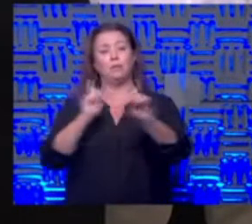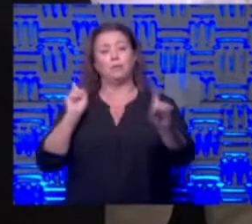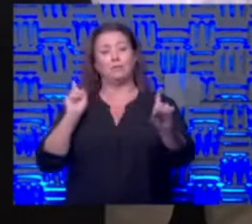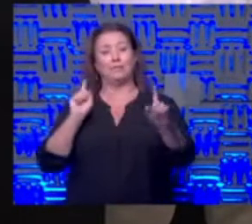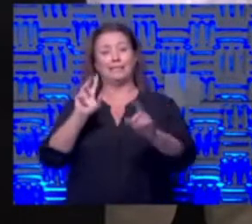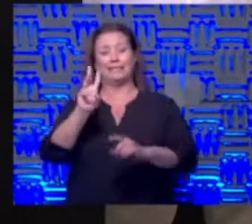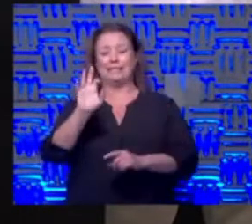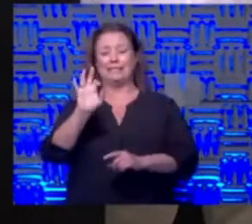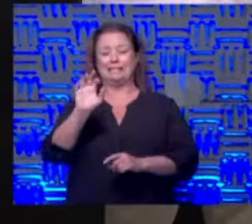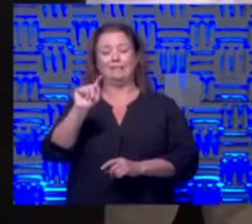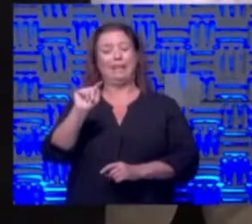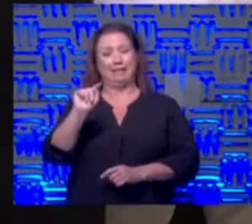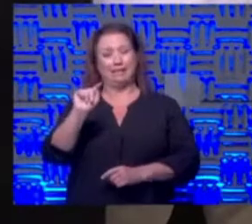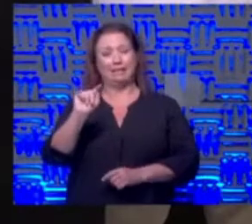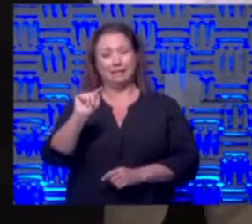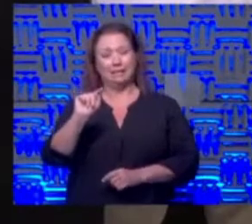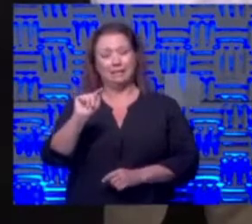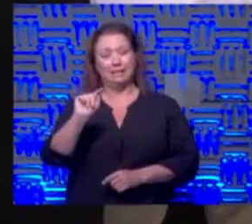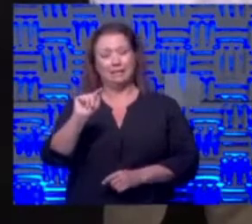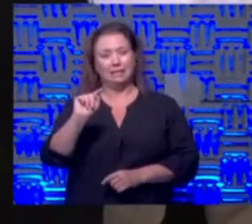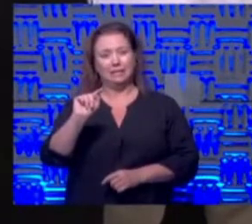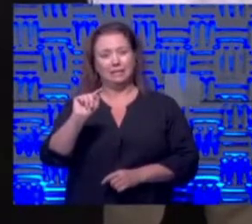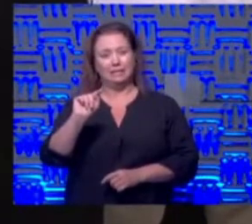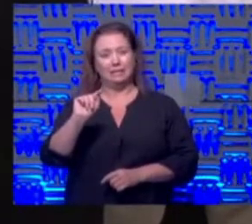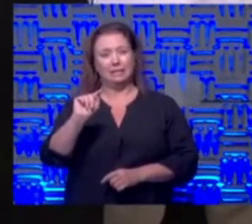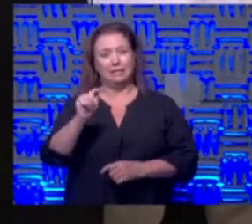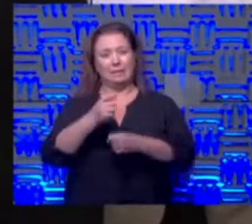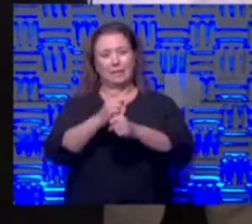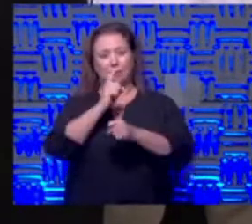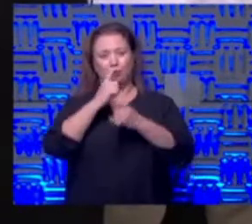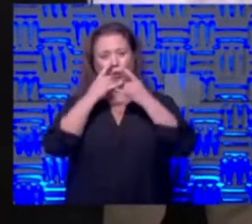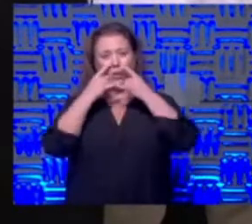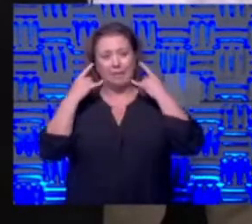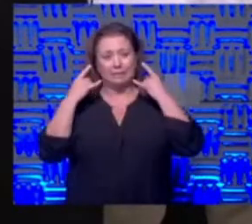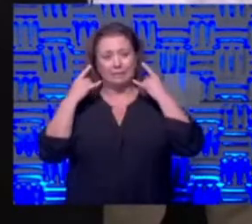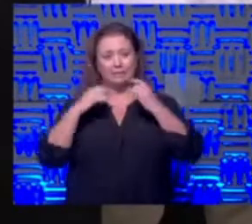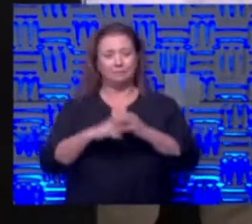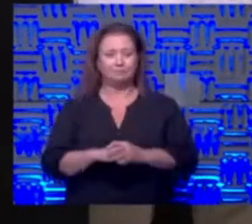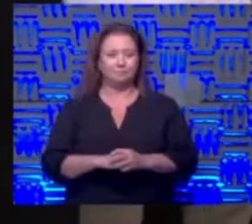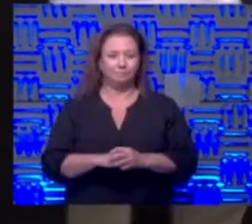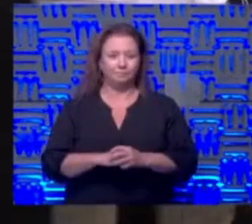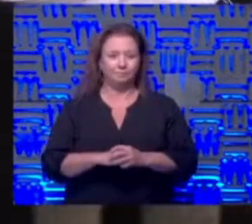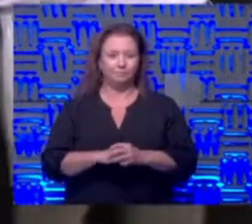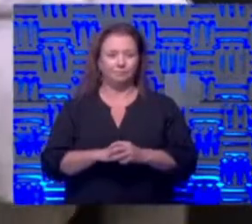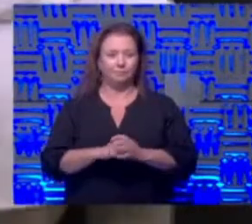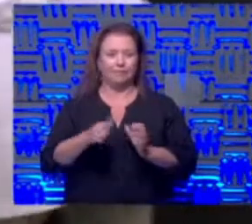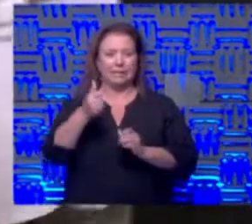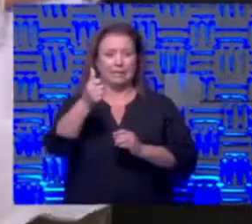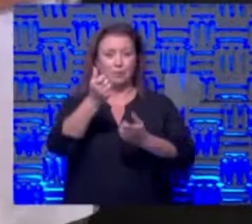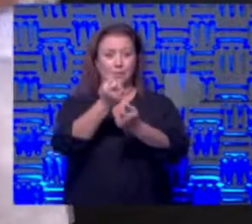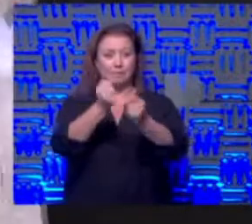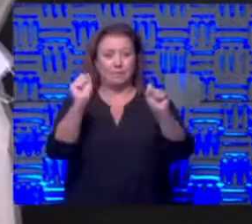6 feet, there it is. Make sure you wear a mask. Keep